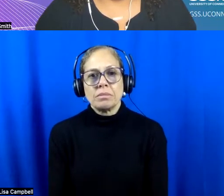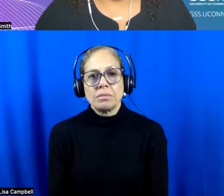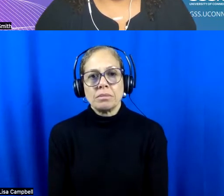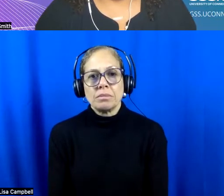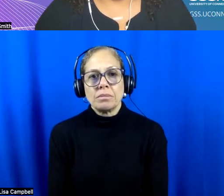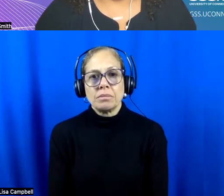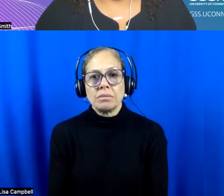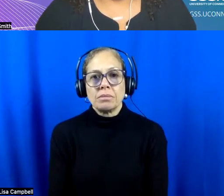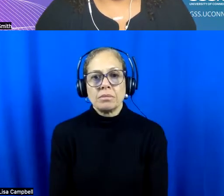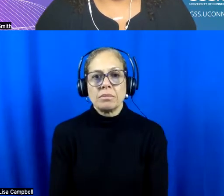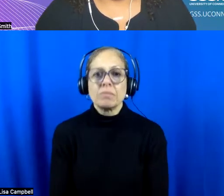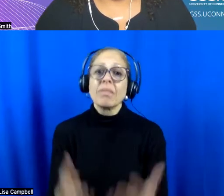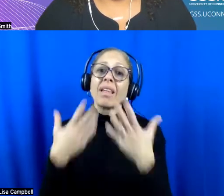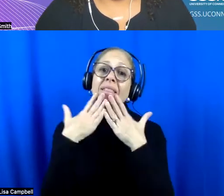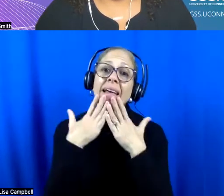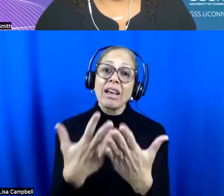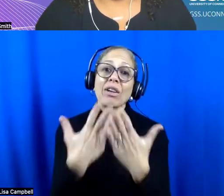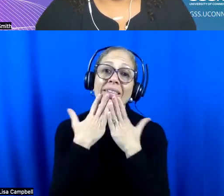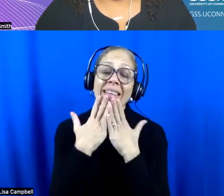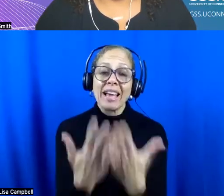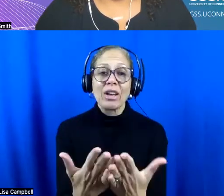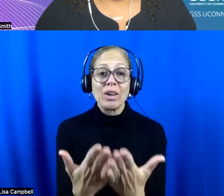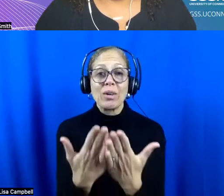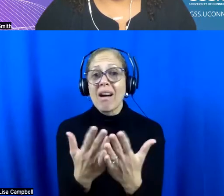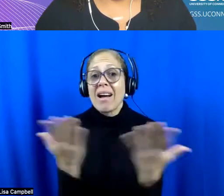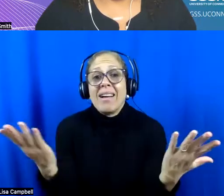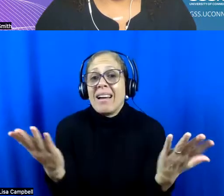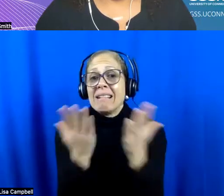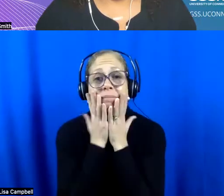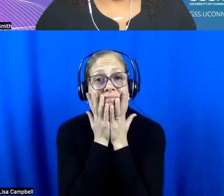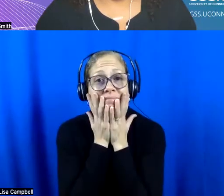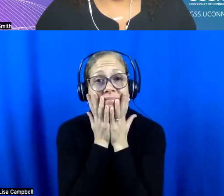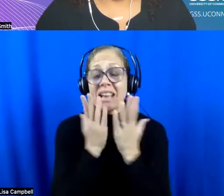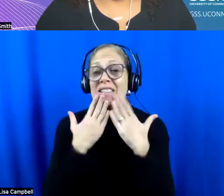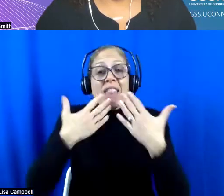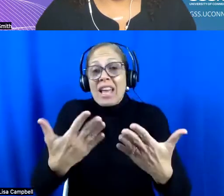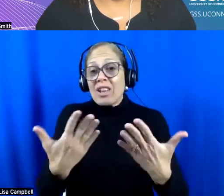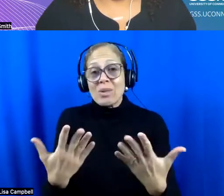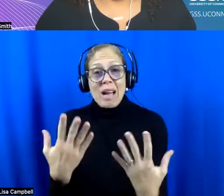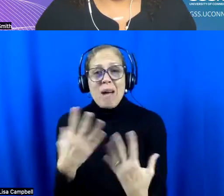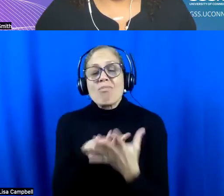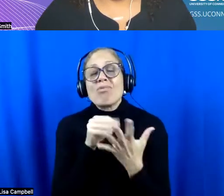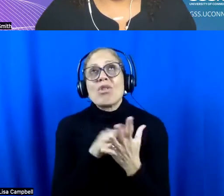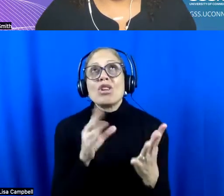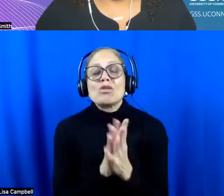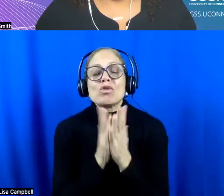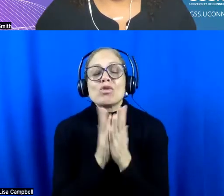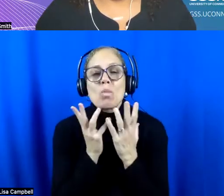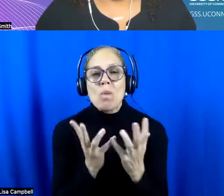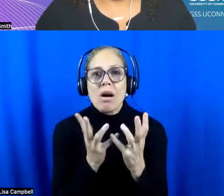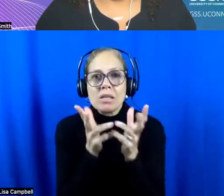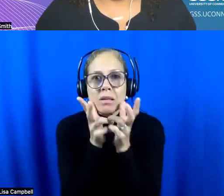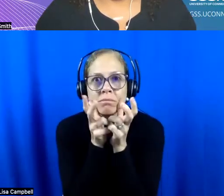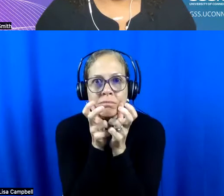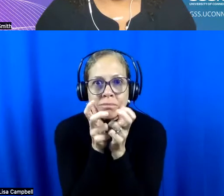Thank you both. Thank you. All I can say is thank you. I'm learning so much. I'm thinking so much. I'm like so engaged, and then I'm